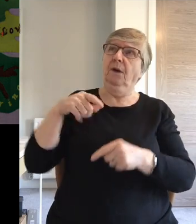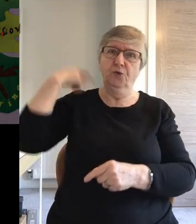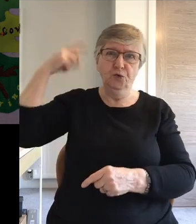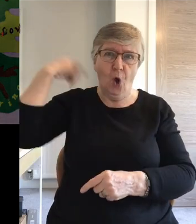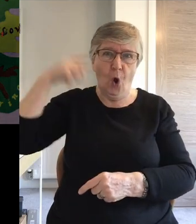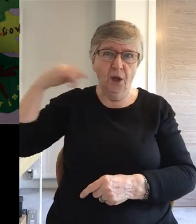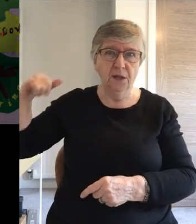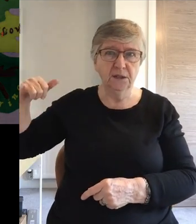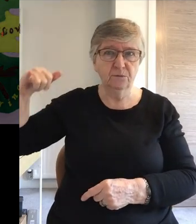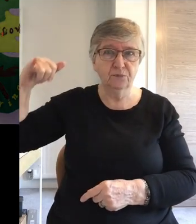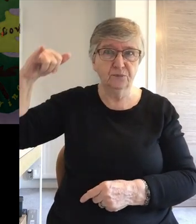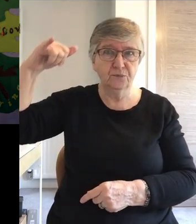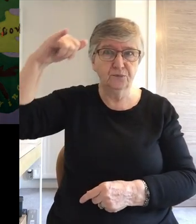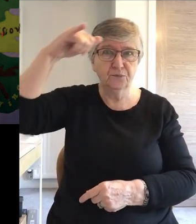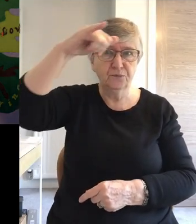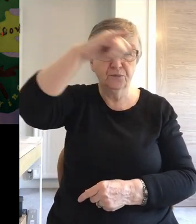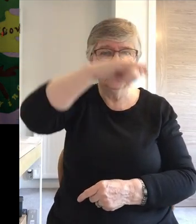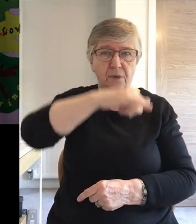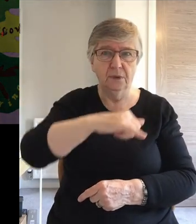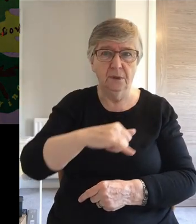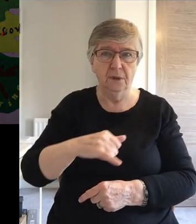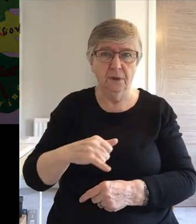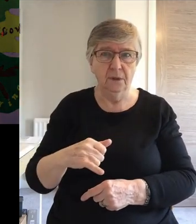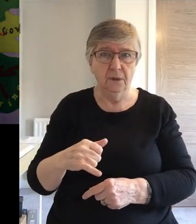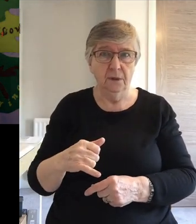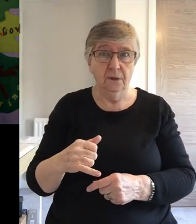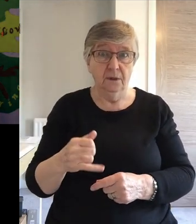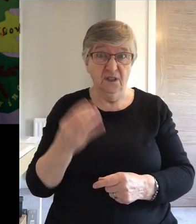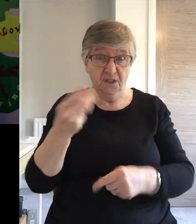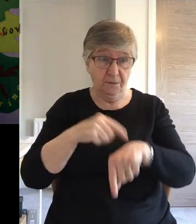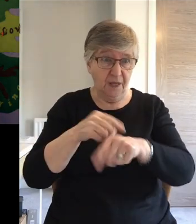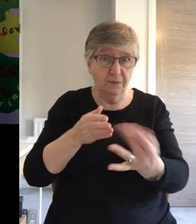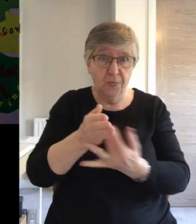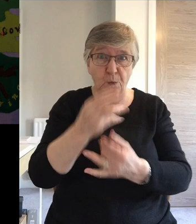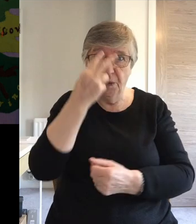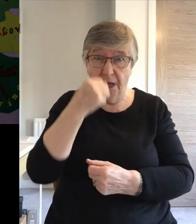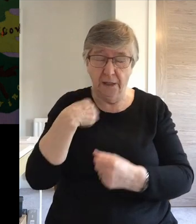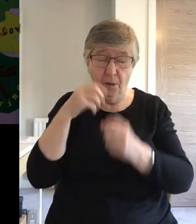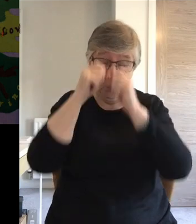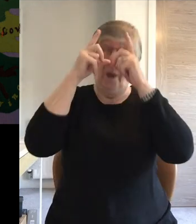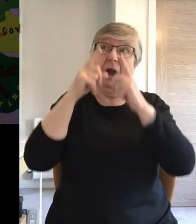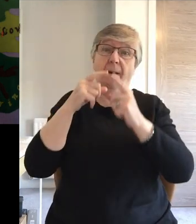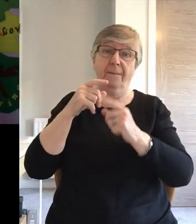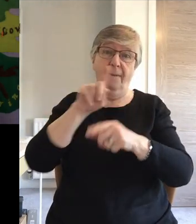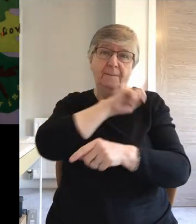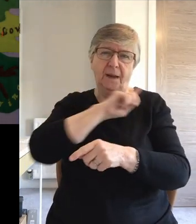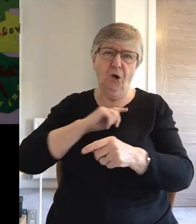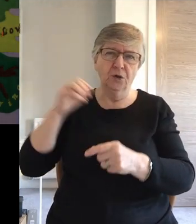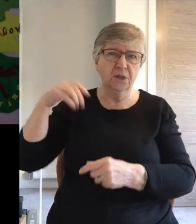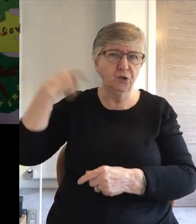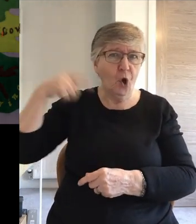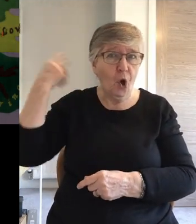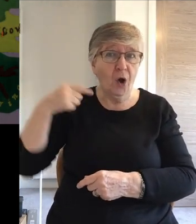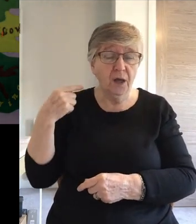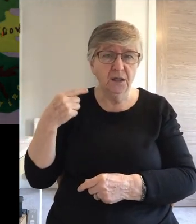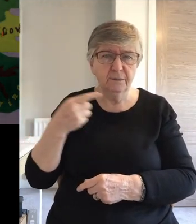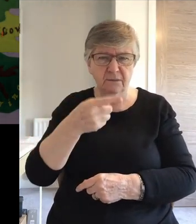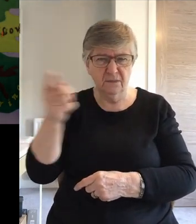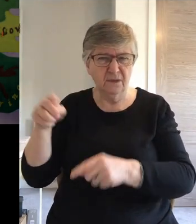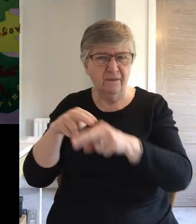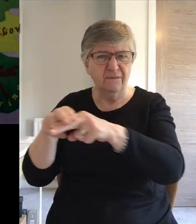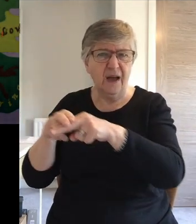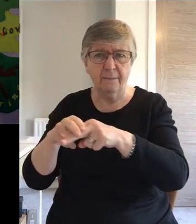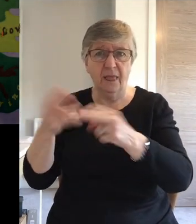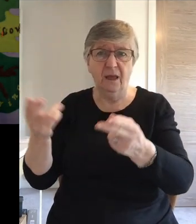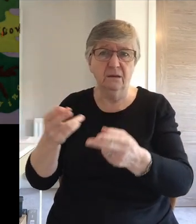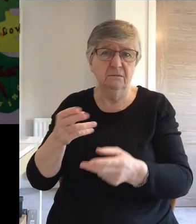kind of shocked by the huge airplane noises. It would wake me up two or three times during the night. They didn't bat an